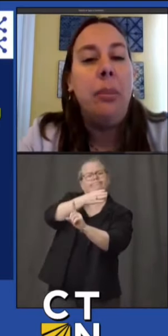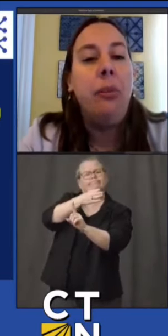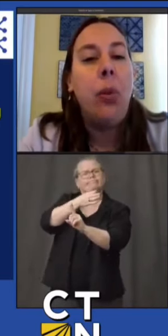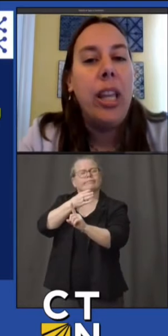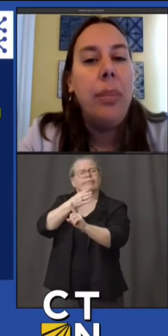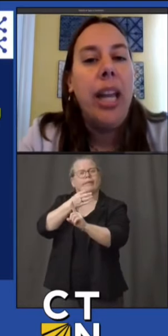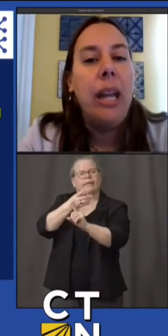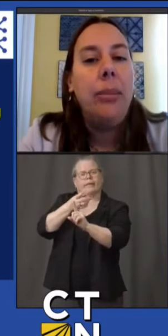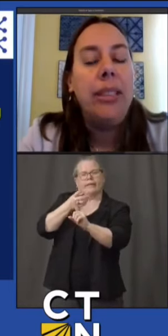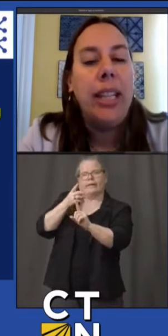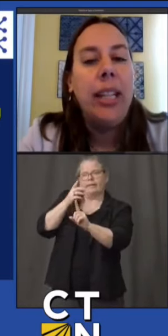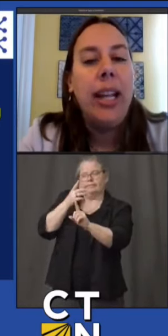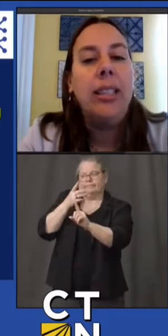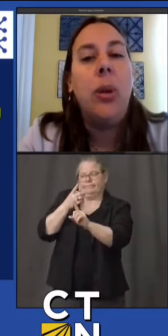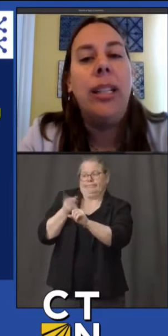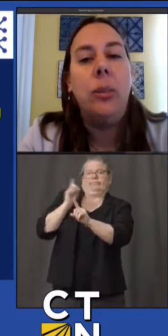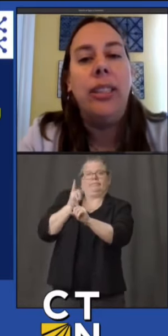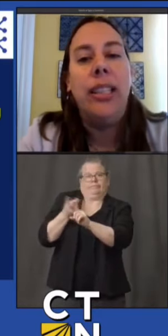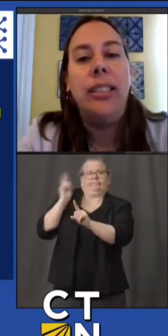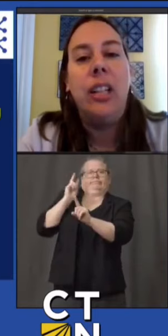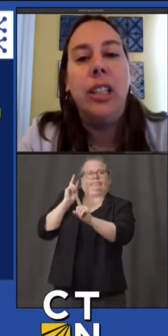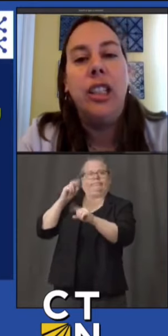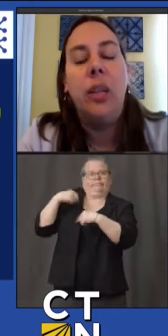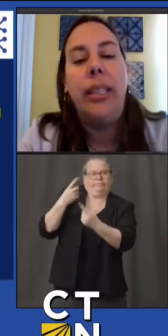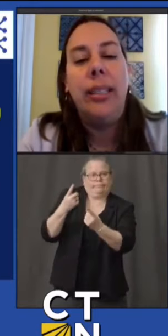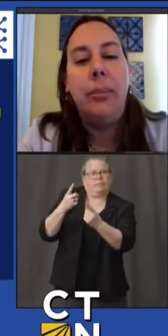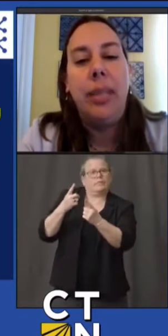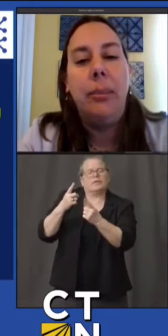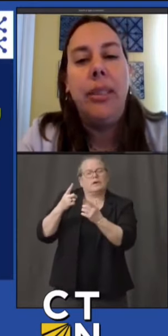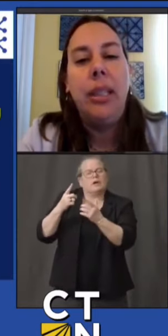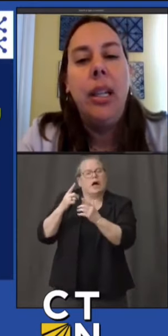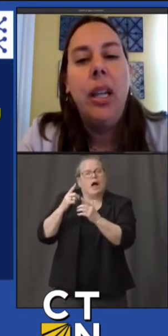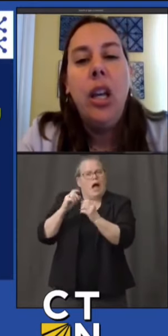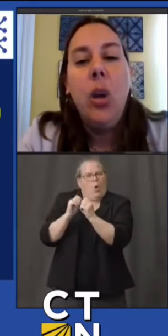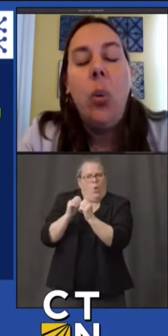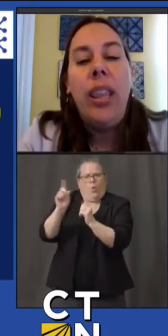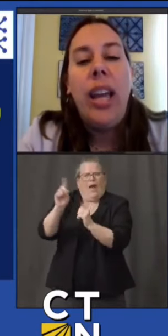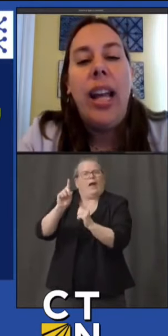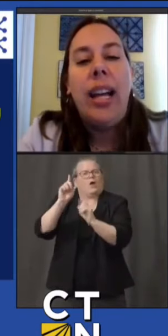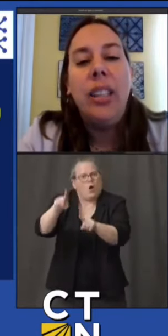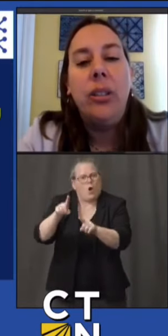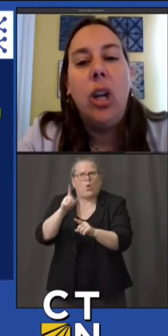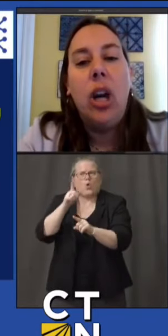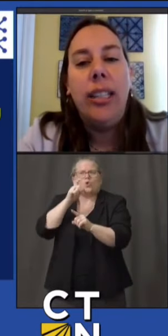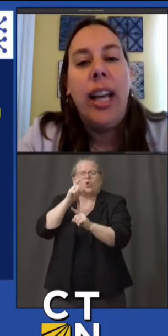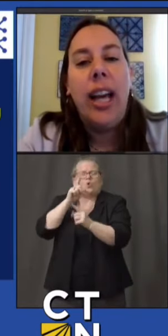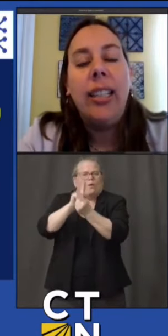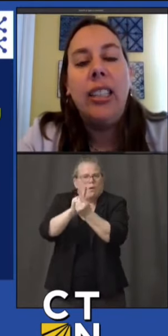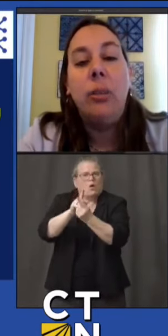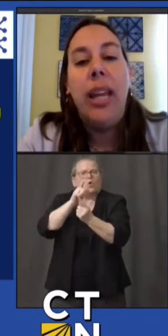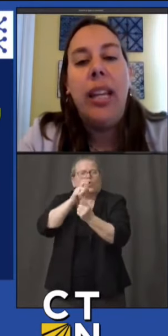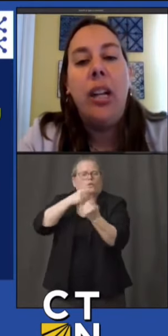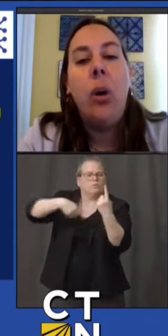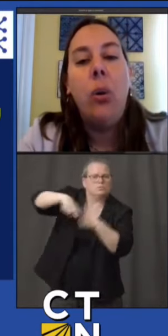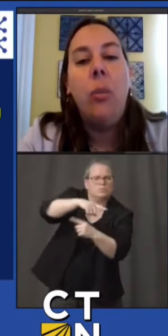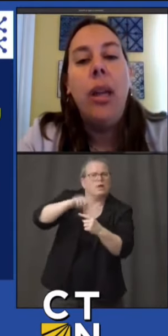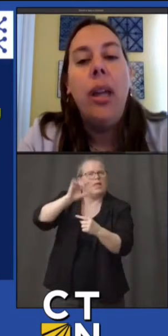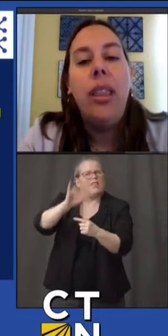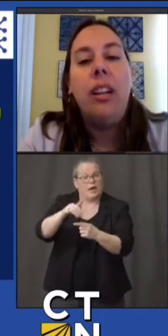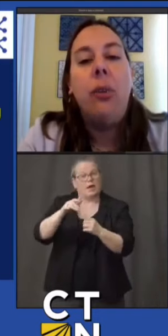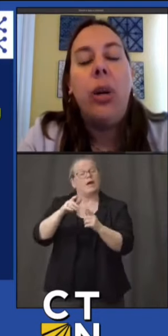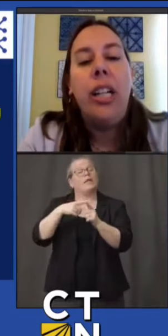immediately before they became sick, as well as once they started showing symptoms. We then ask those contacts to remain at